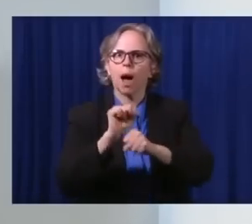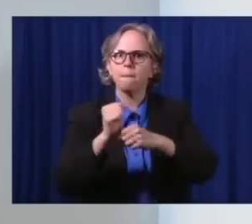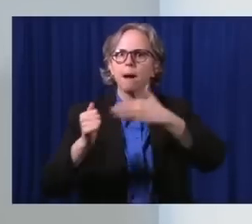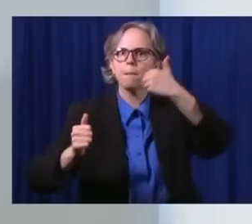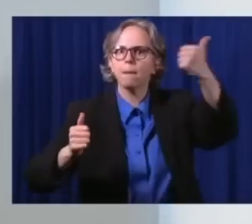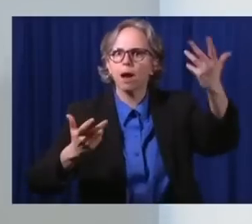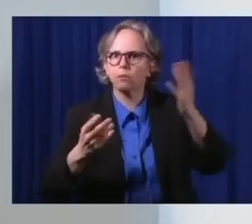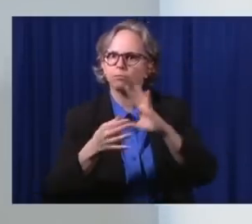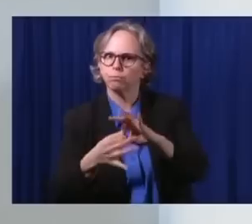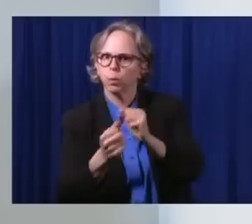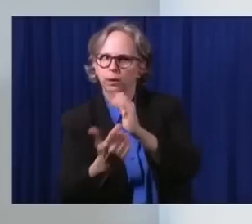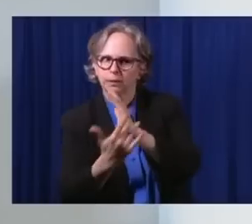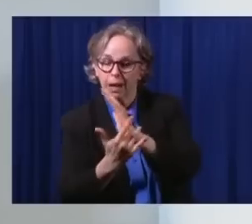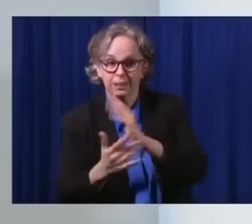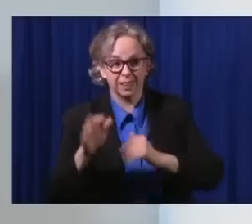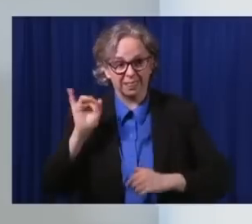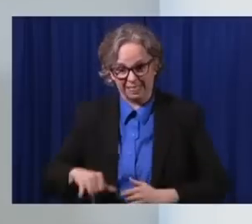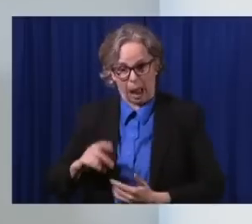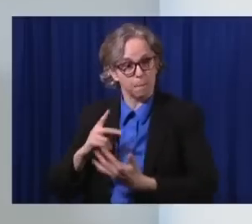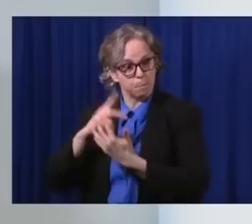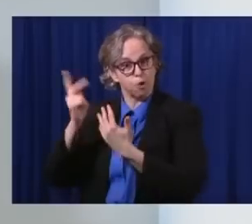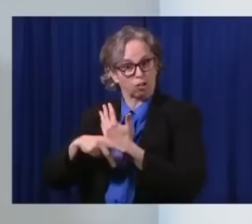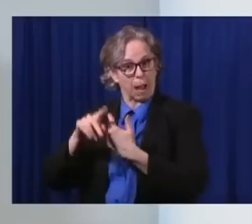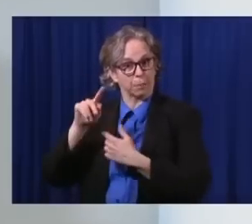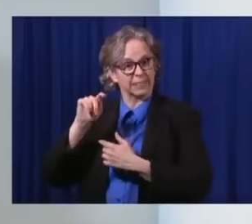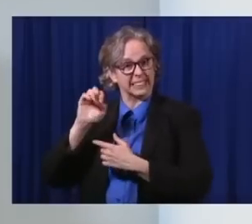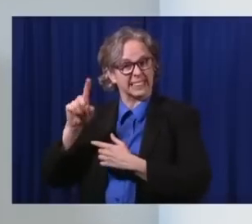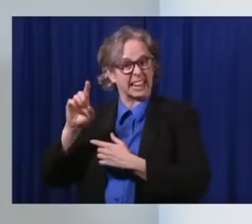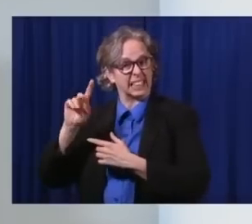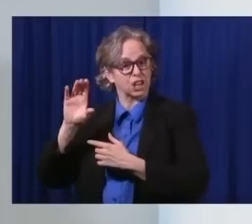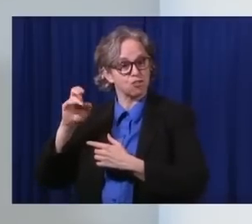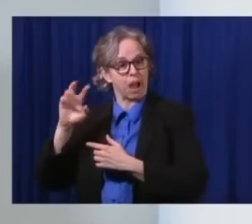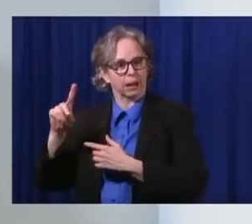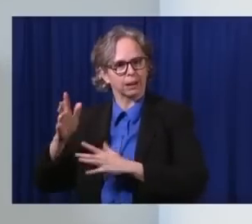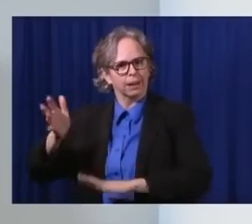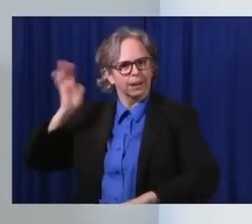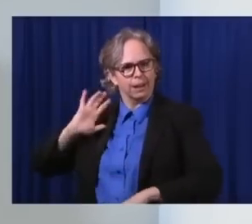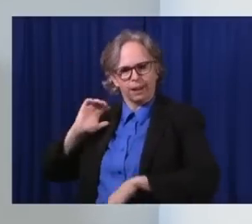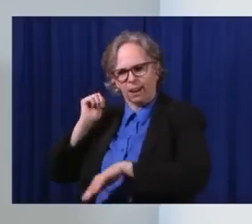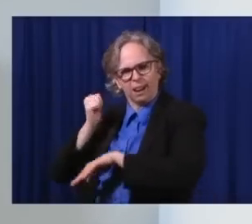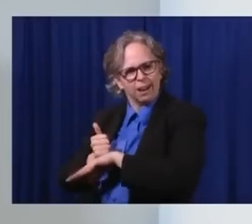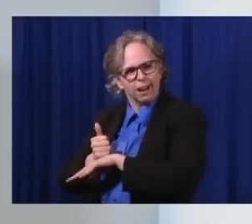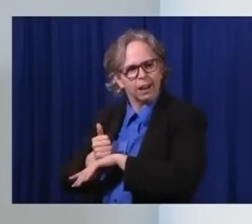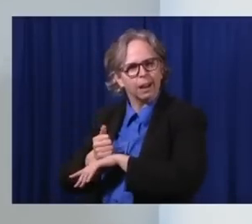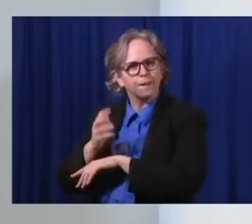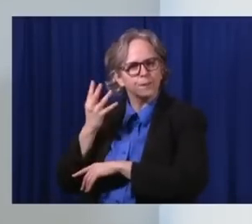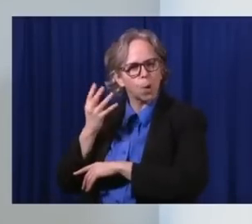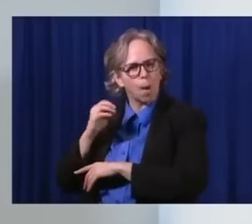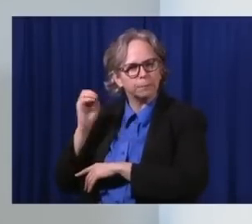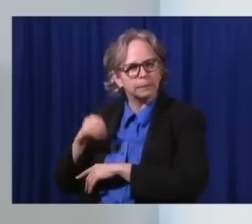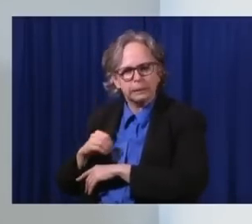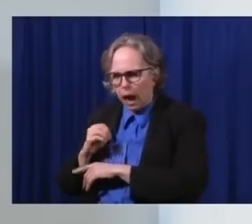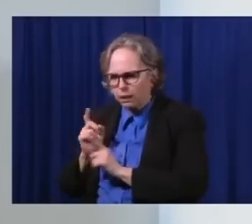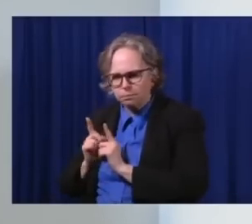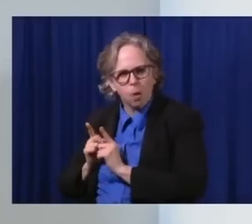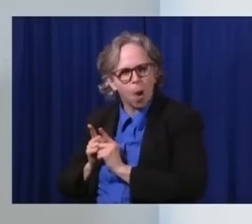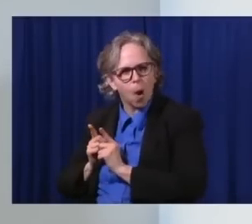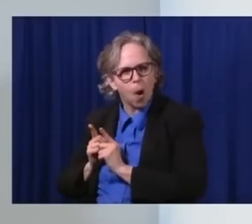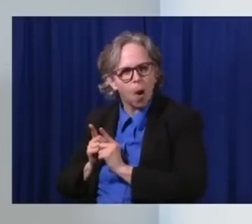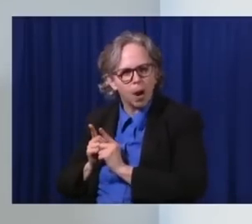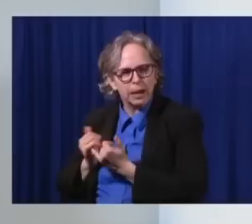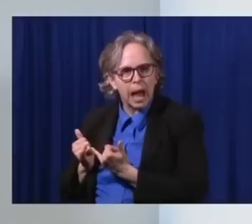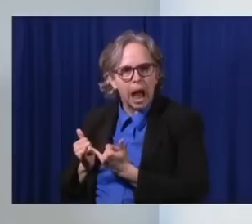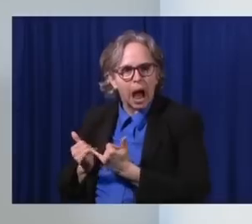4% unemployment rate, where businesses couldn't find enough people. Now, in a COVID world, we have a